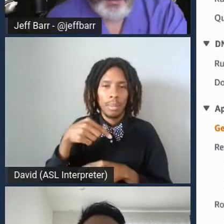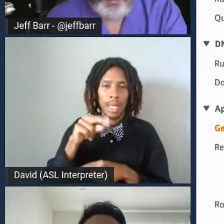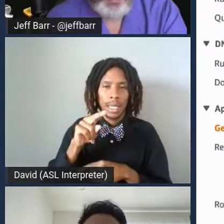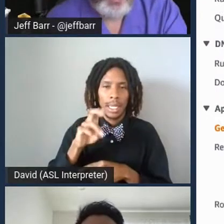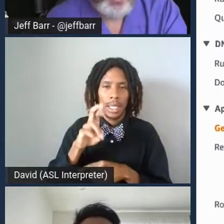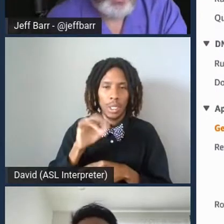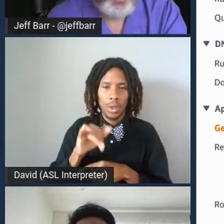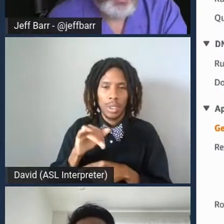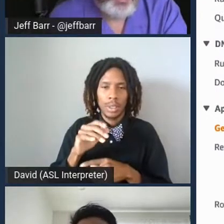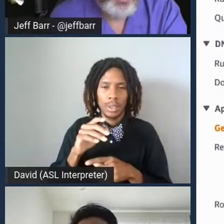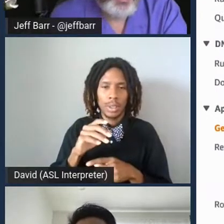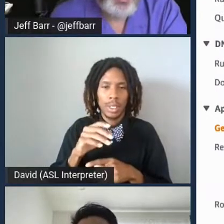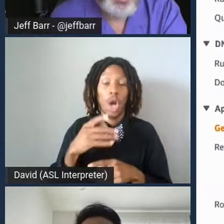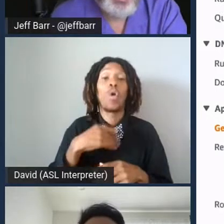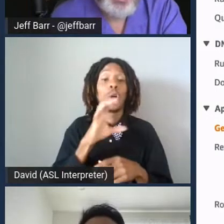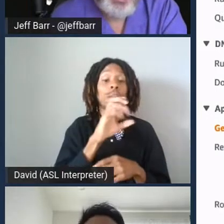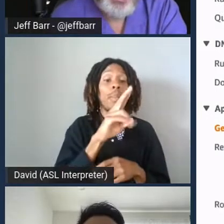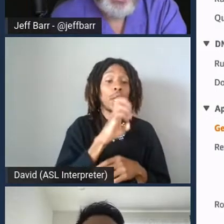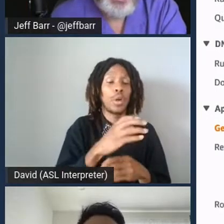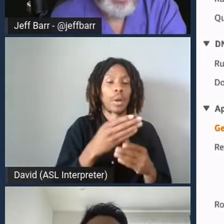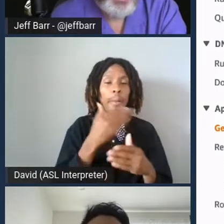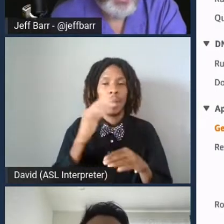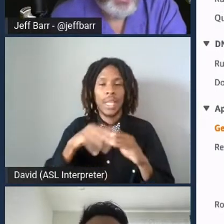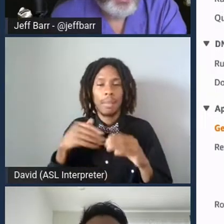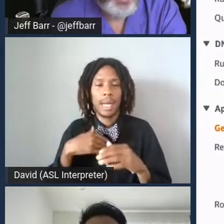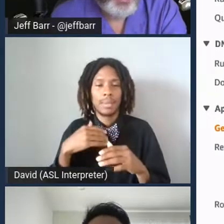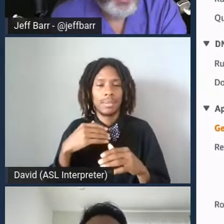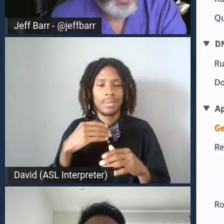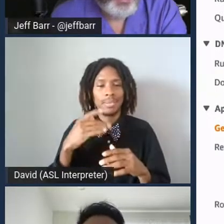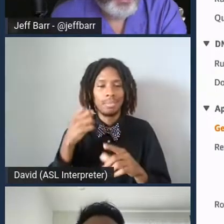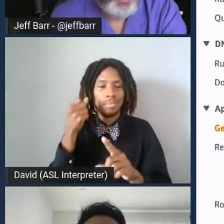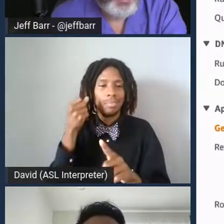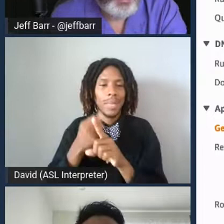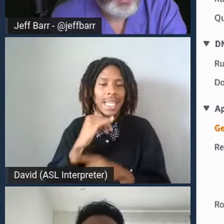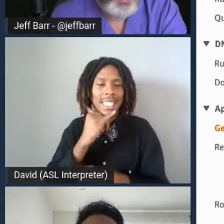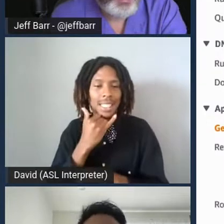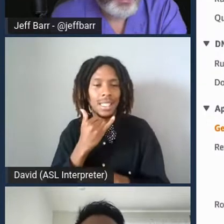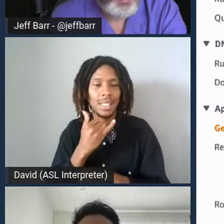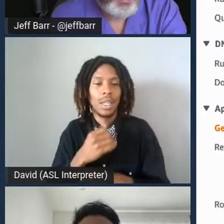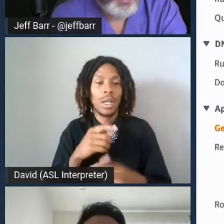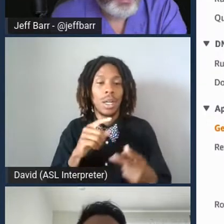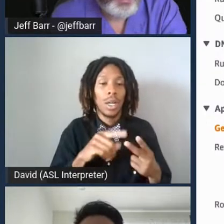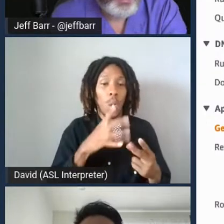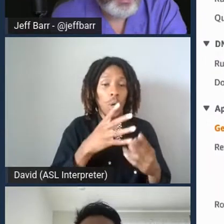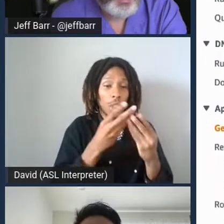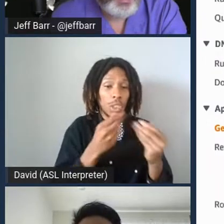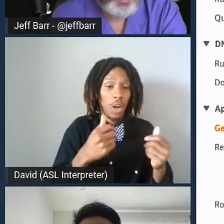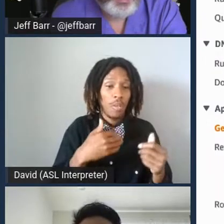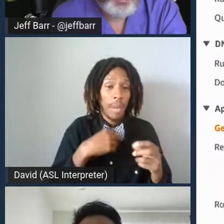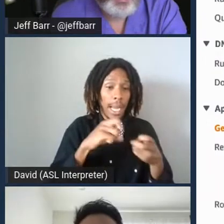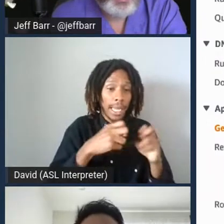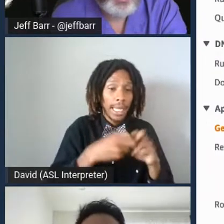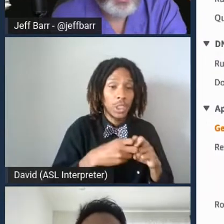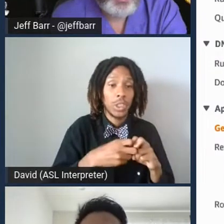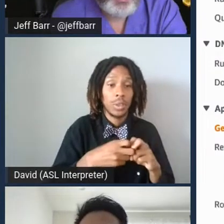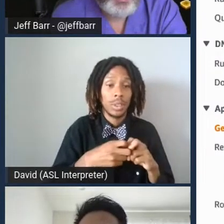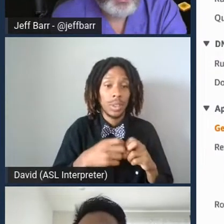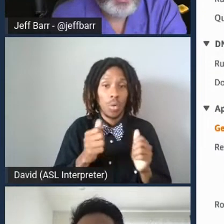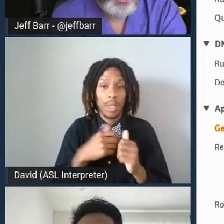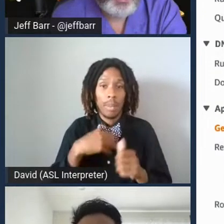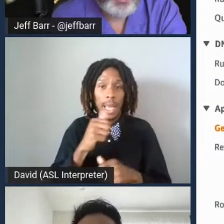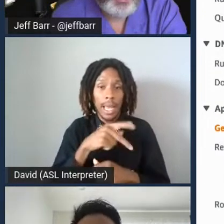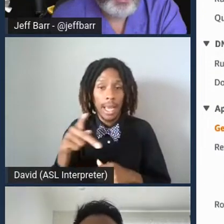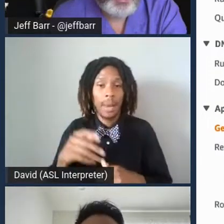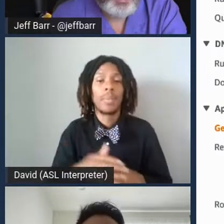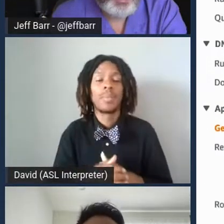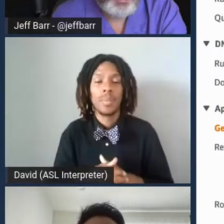than my disease? Is my failover action gonna solve the issues I'm having right now with my applications? And